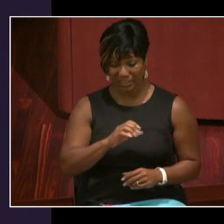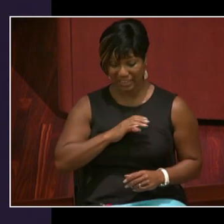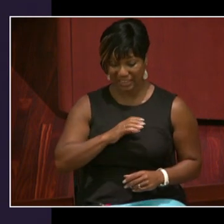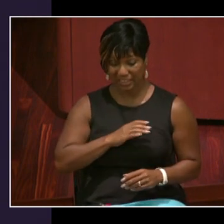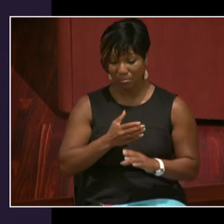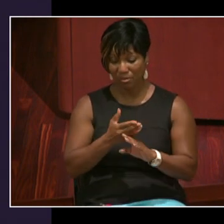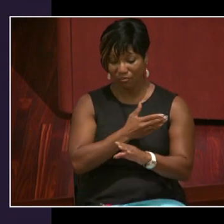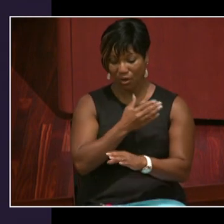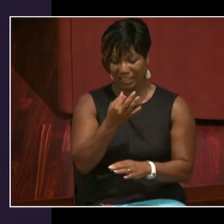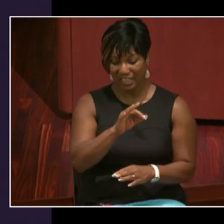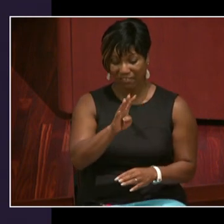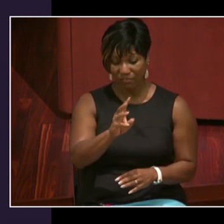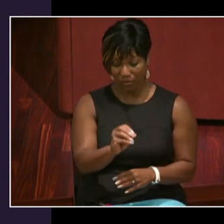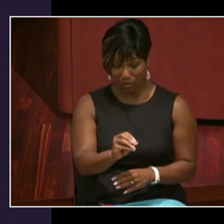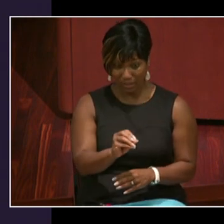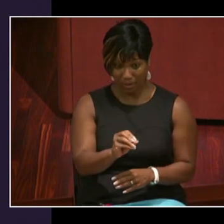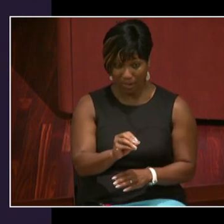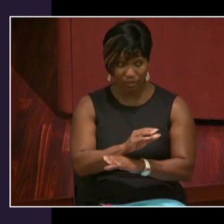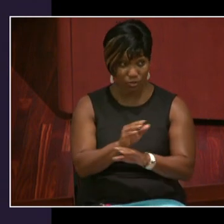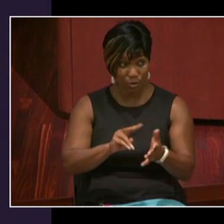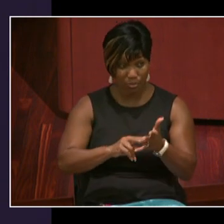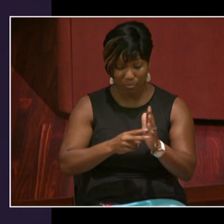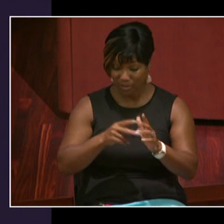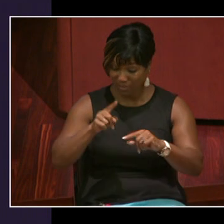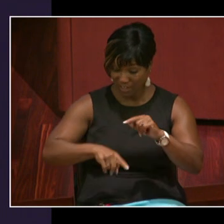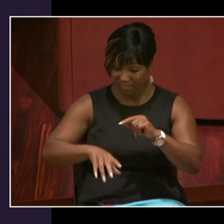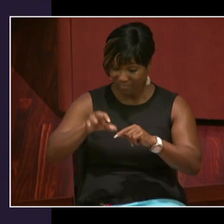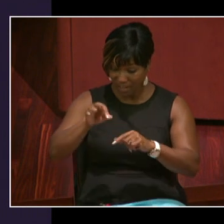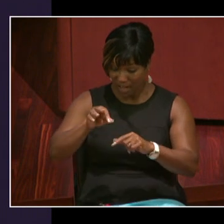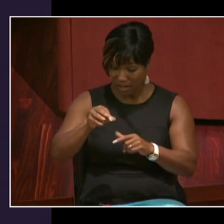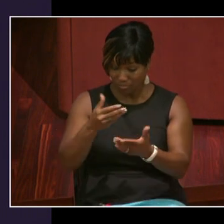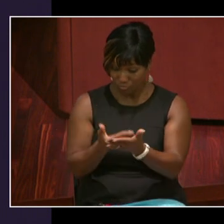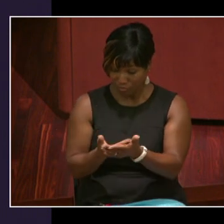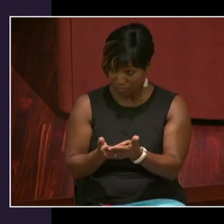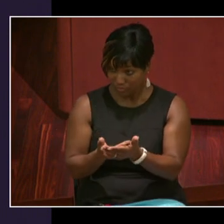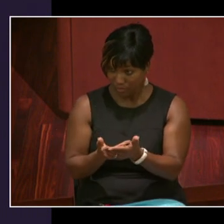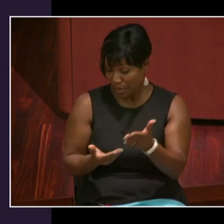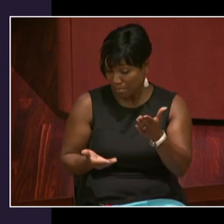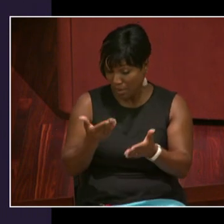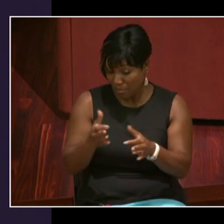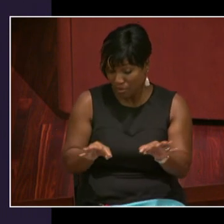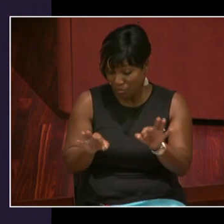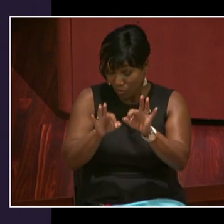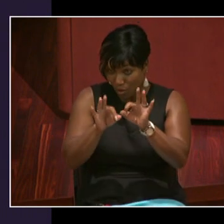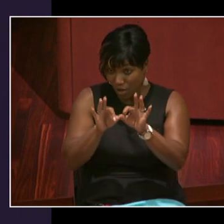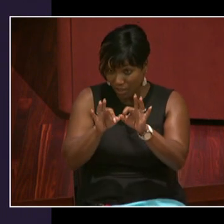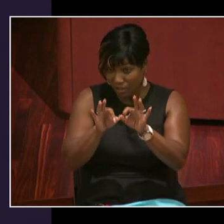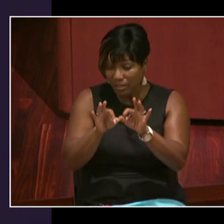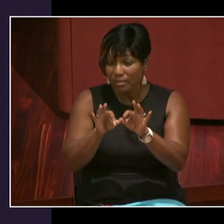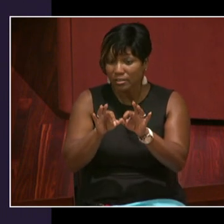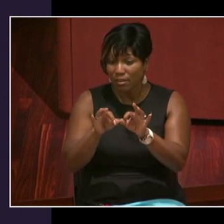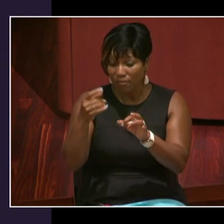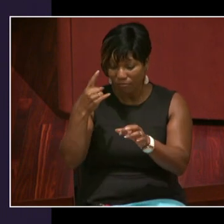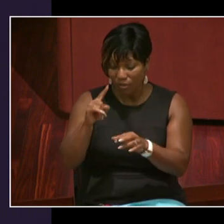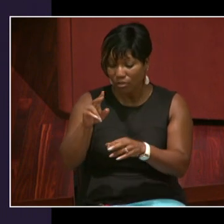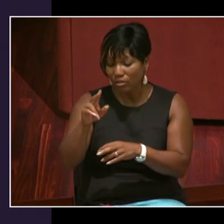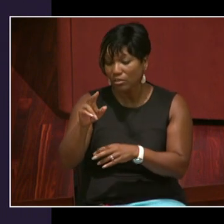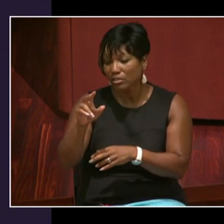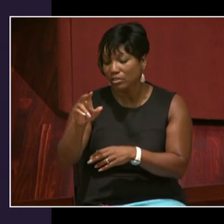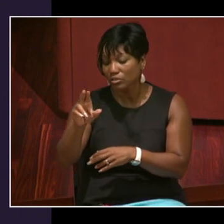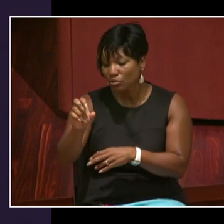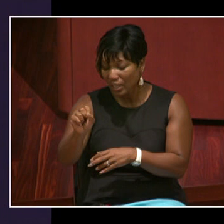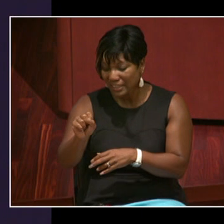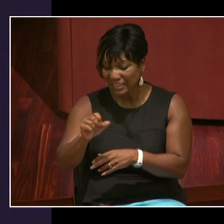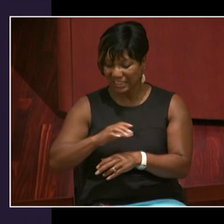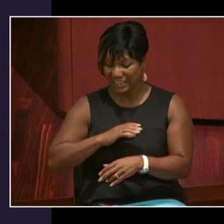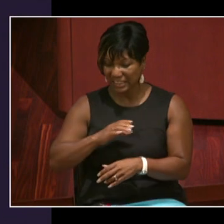1940. Again, this doesn't mean that there isn't going to be documentation, though. It may be worth reaching out to the U.S. Citizenship and Immigration